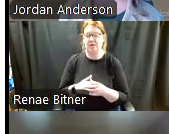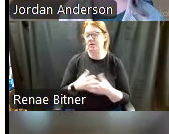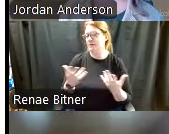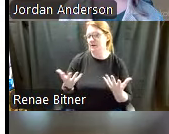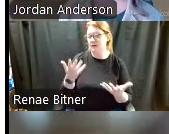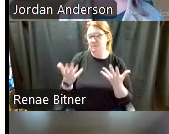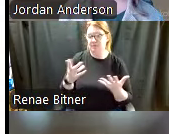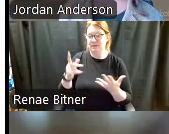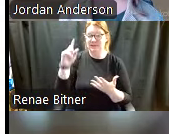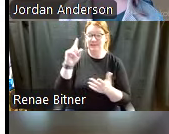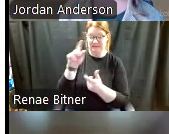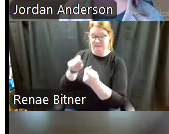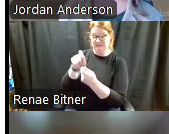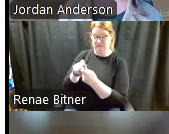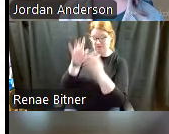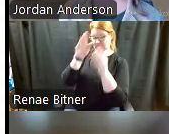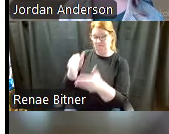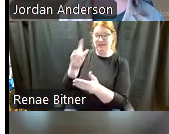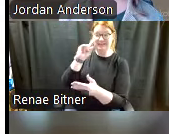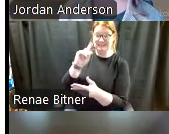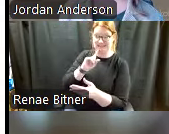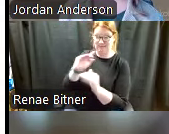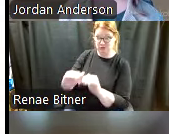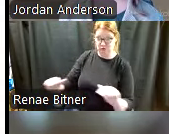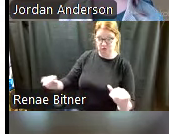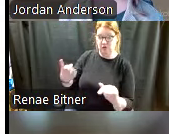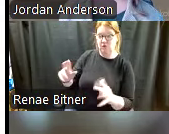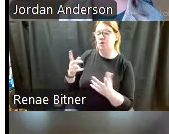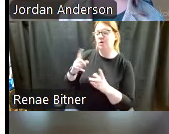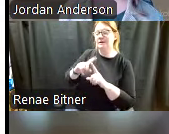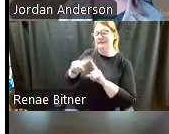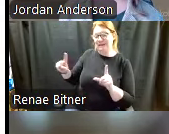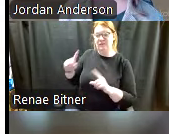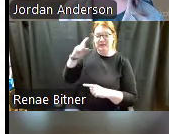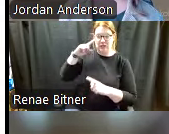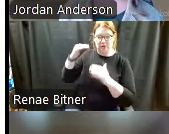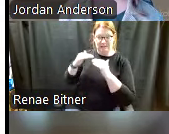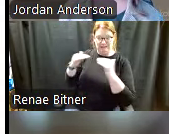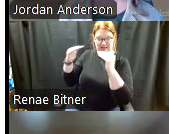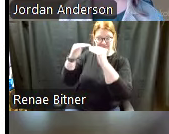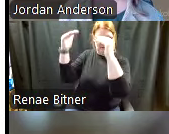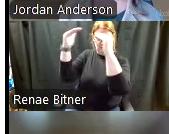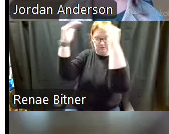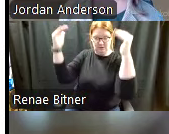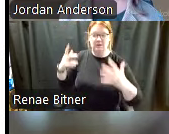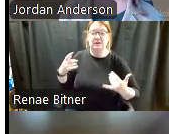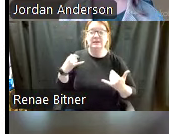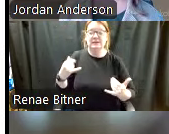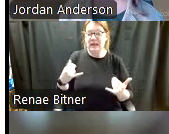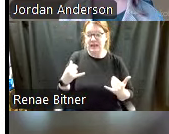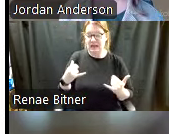deaf specific or looking at those differentiated hearing levels. We have started talking with people in our state now to call us,